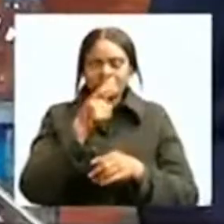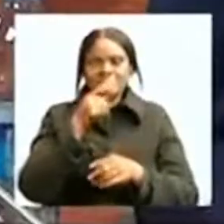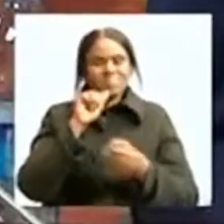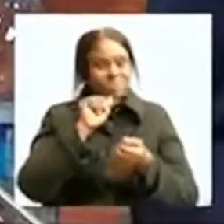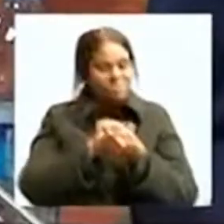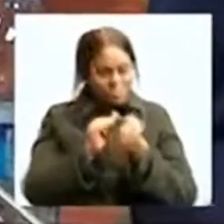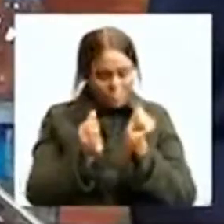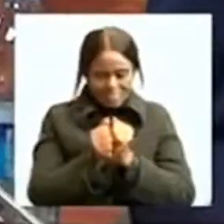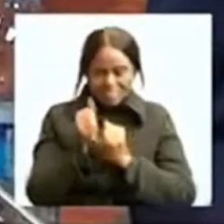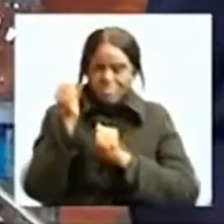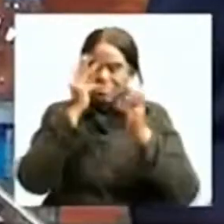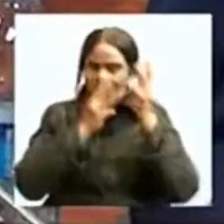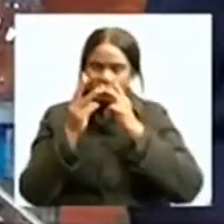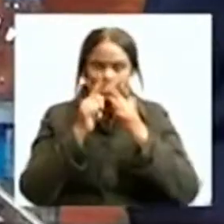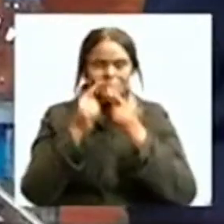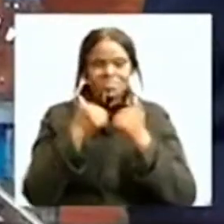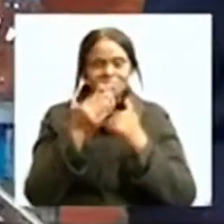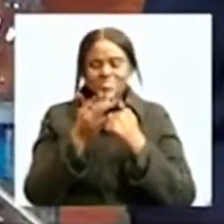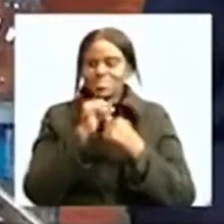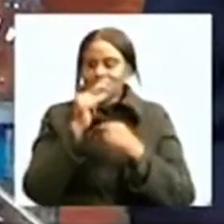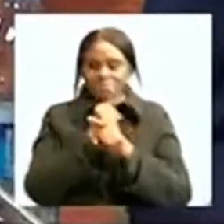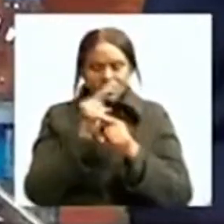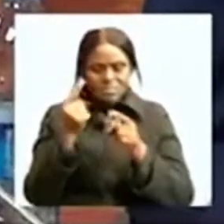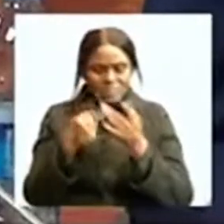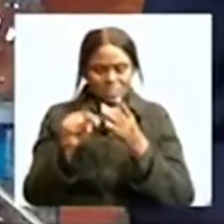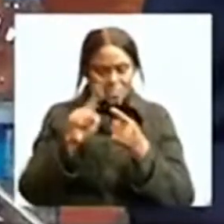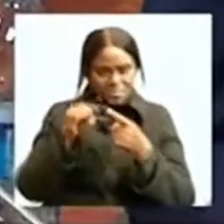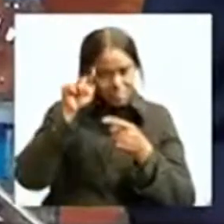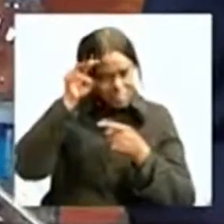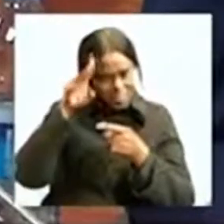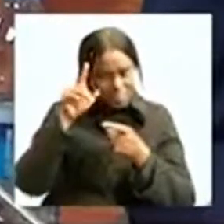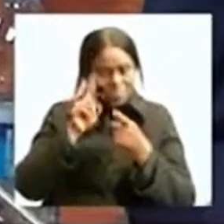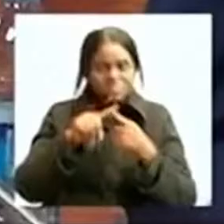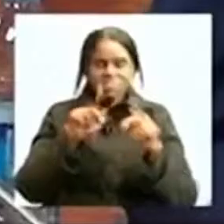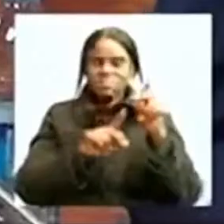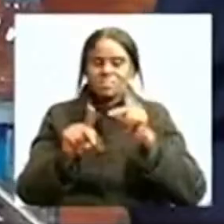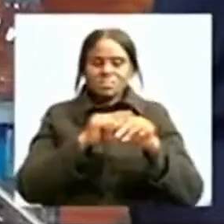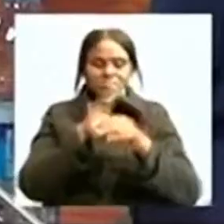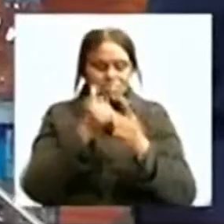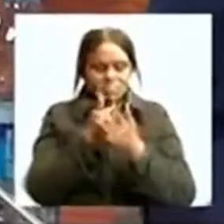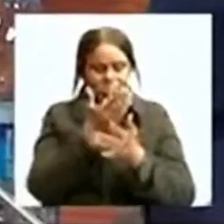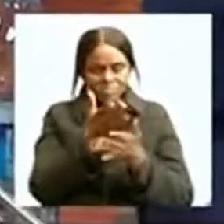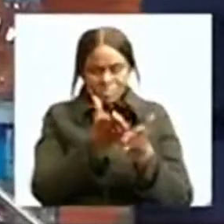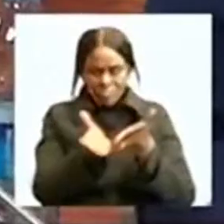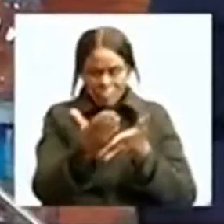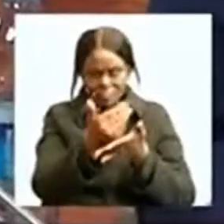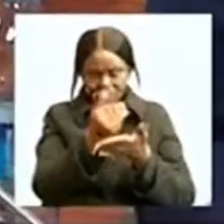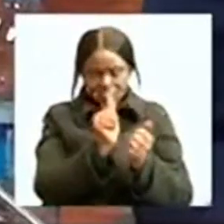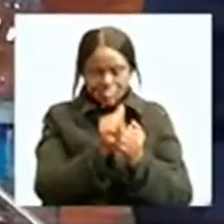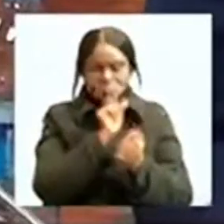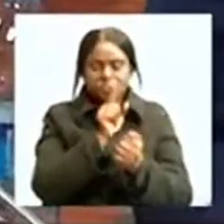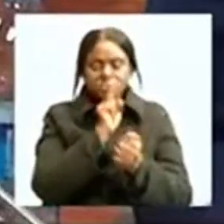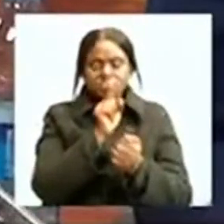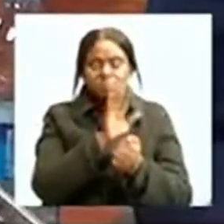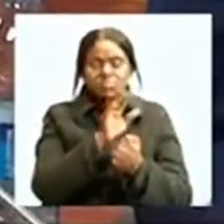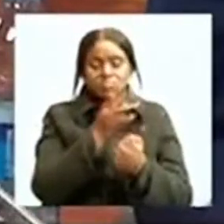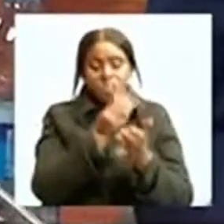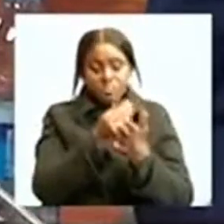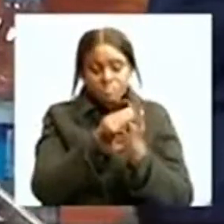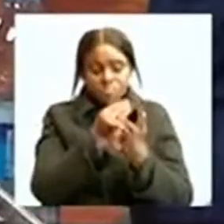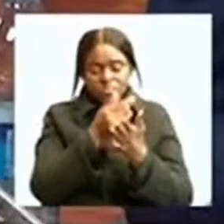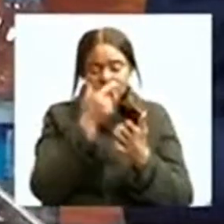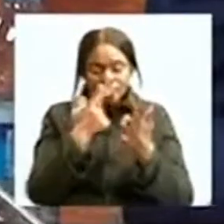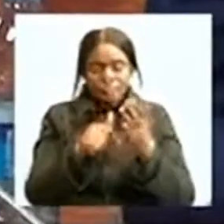of grave concern, not just to the ministry, I think to the wider public in terms of recoveries, and the fact that these funds must be